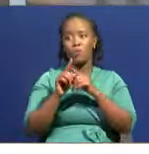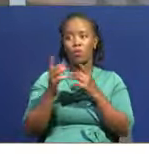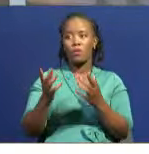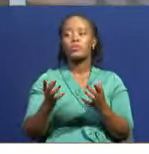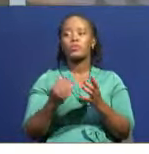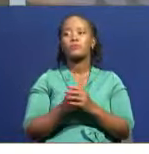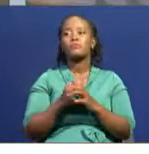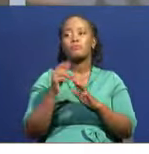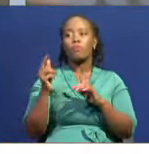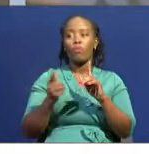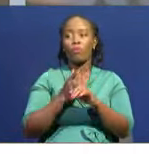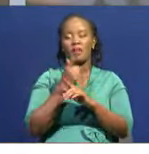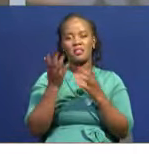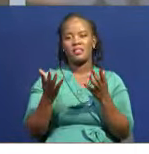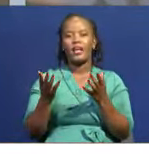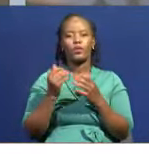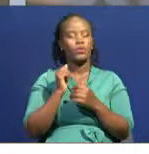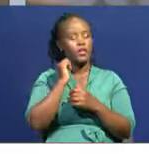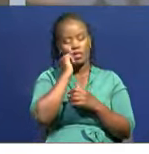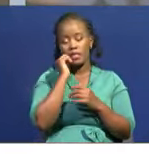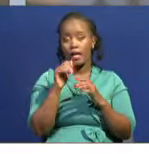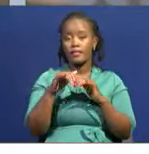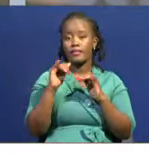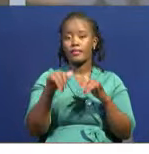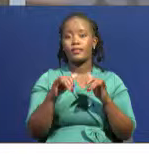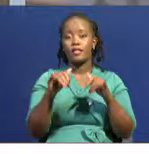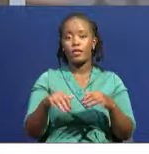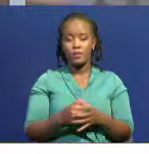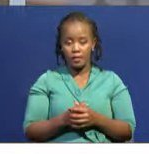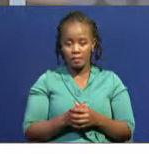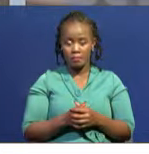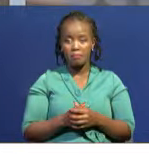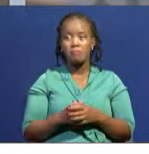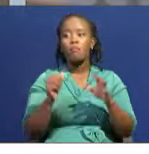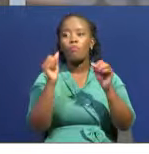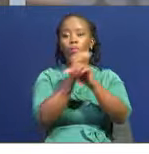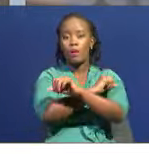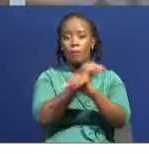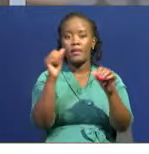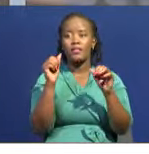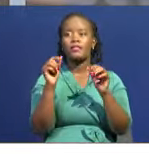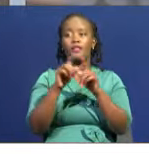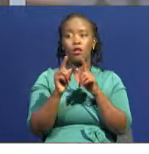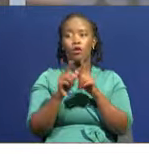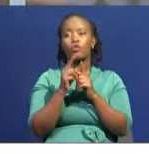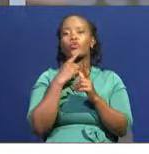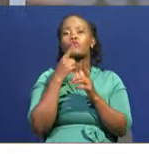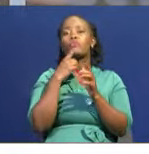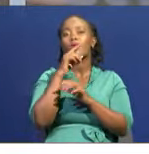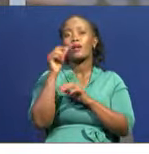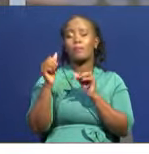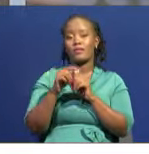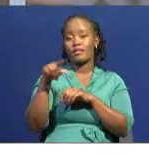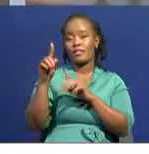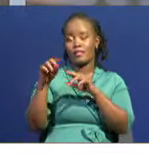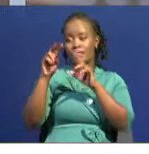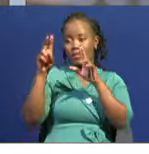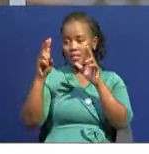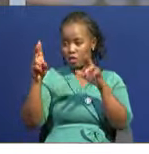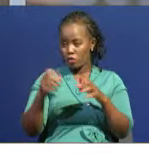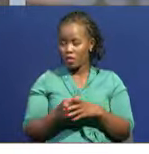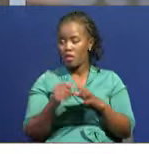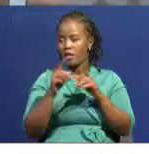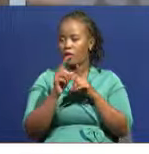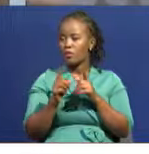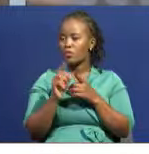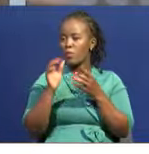start off with that note. And of course, the president also spoke on that particular issue. We're getting details of that and so much